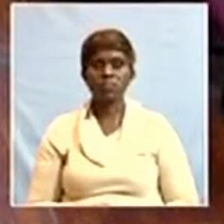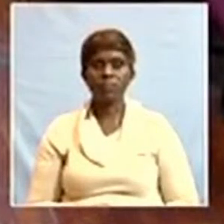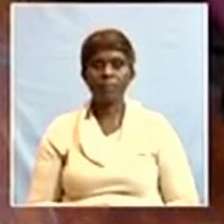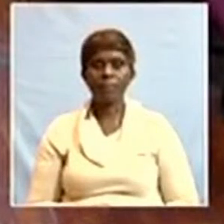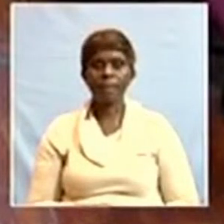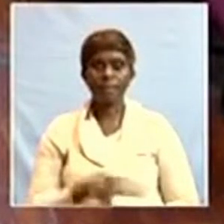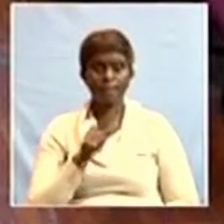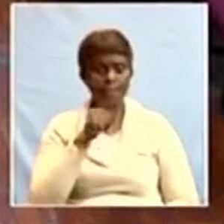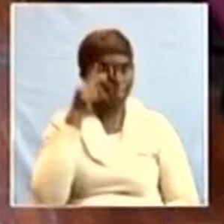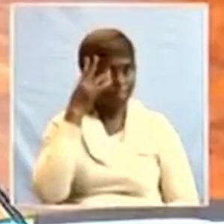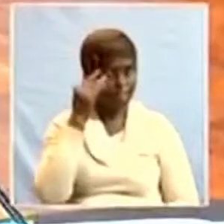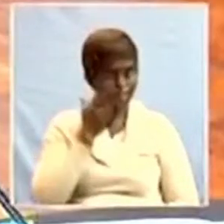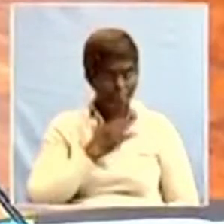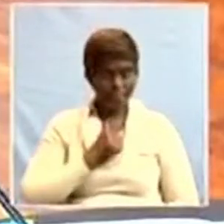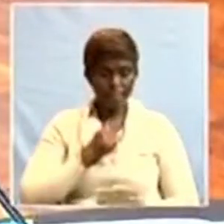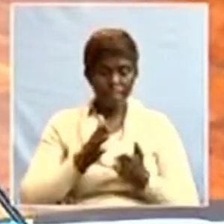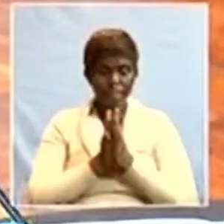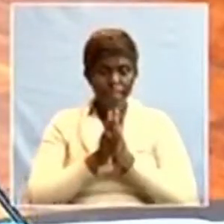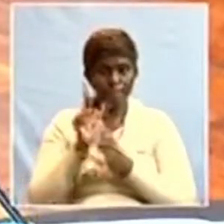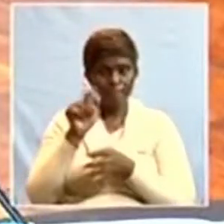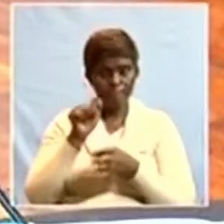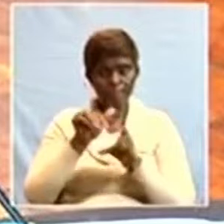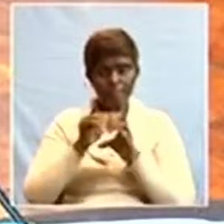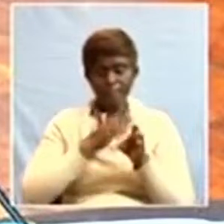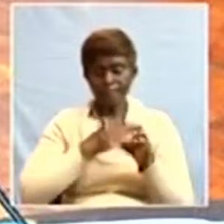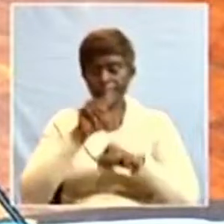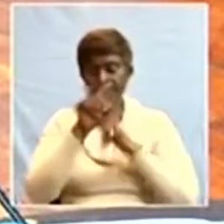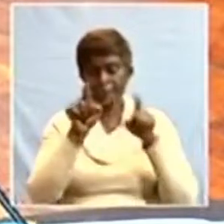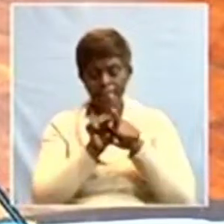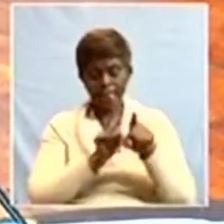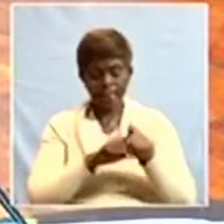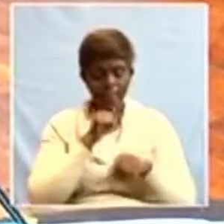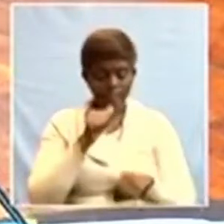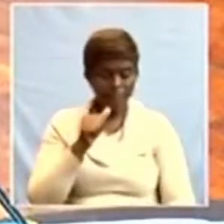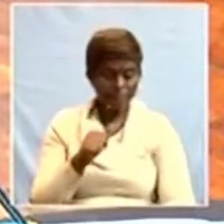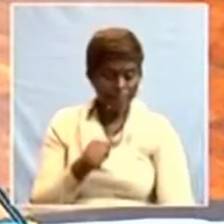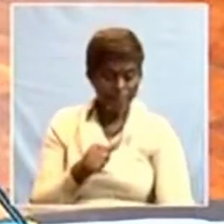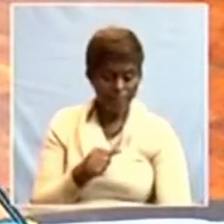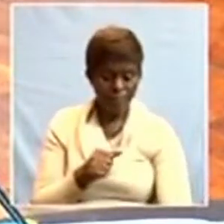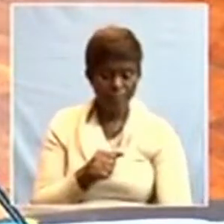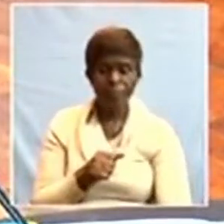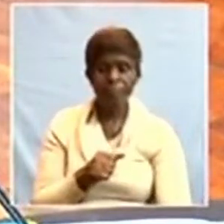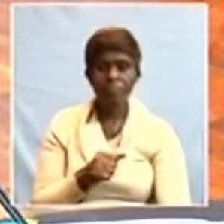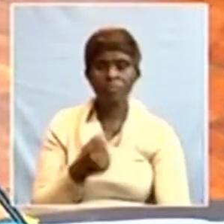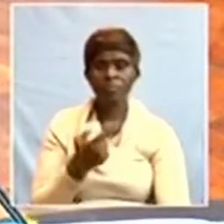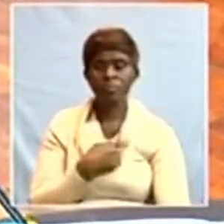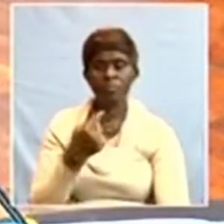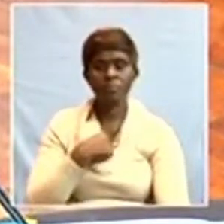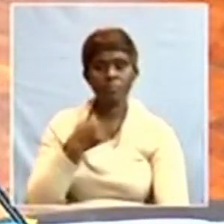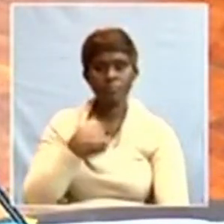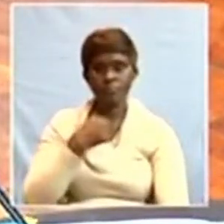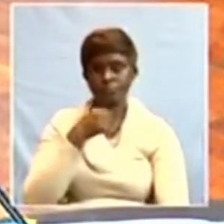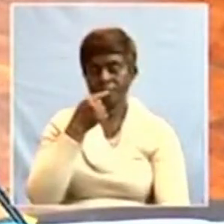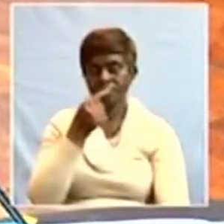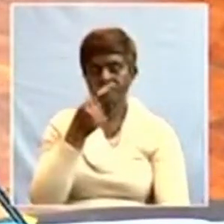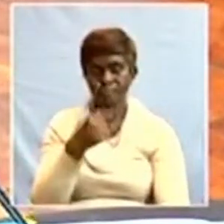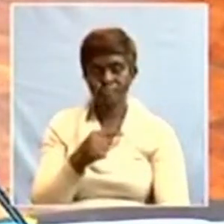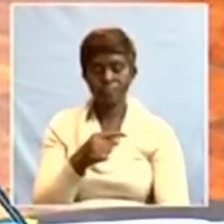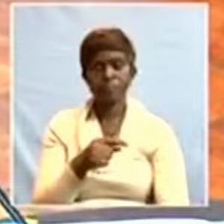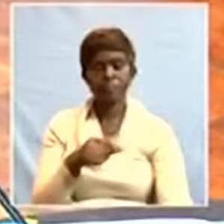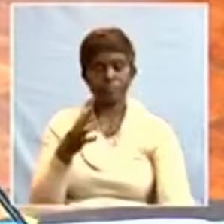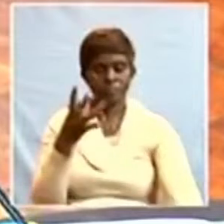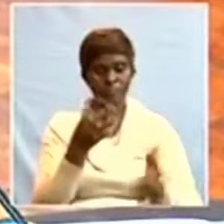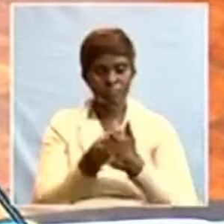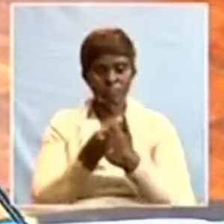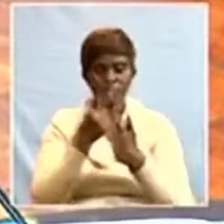This is the reason I asked the PS in my question. It's not an audit question, but it came from me where I said the money